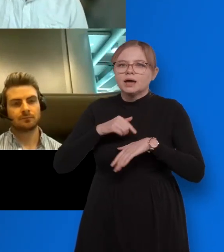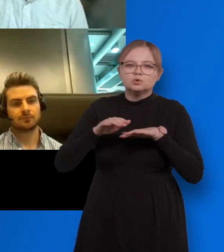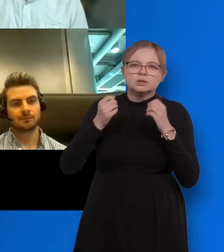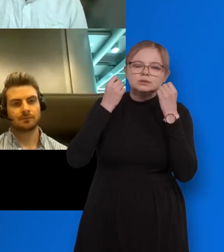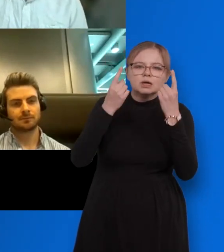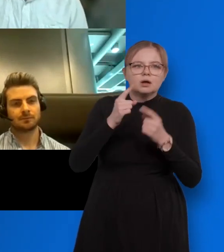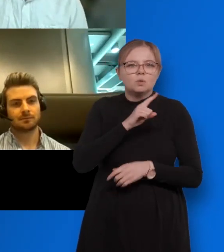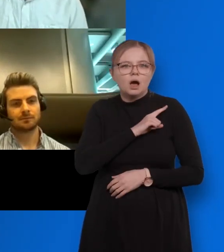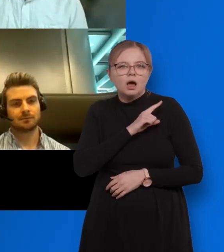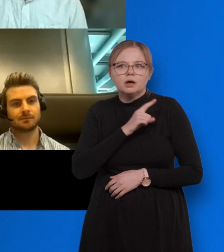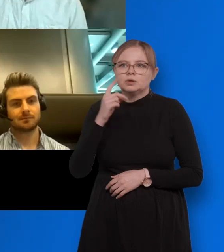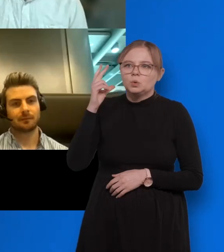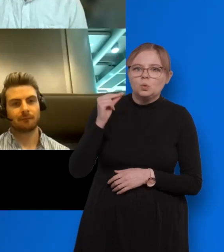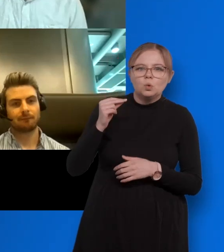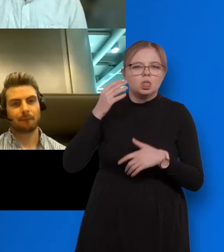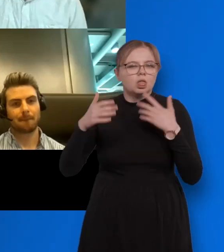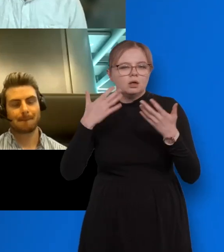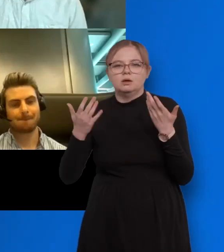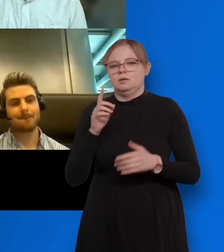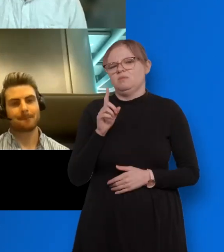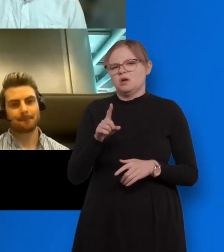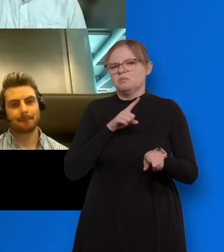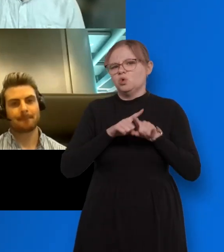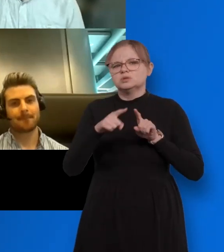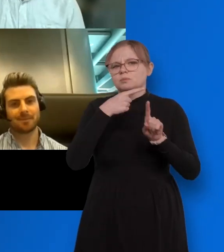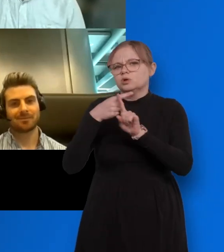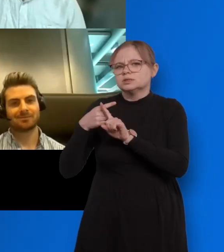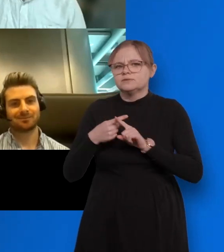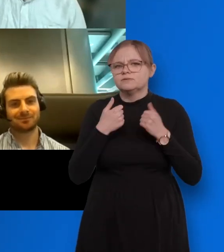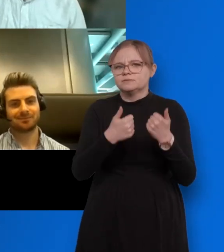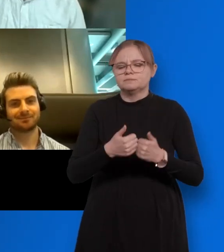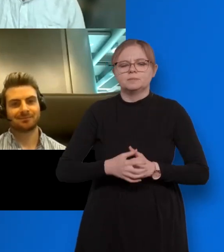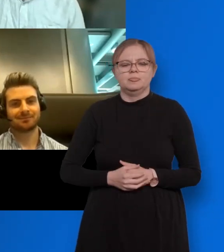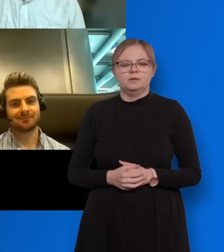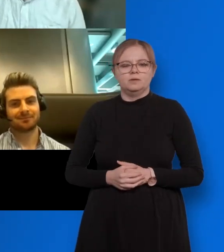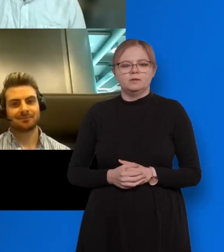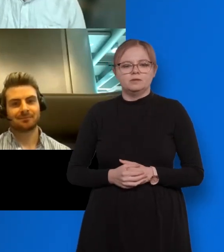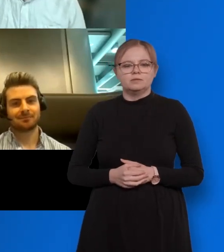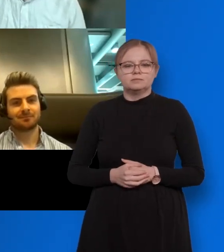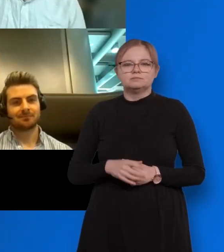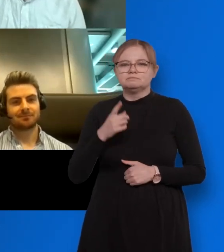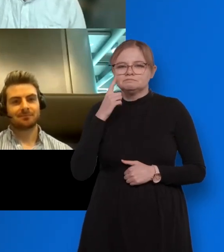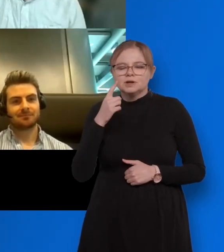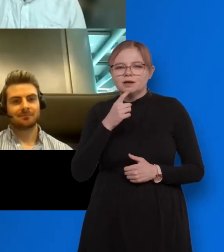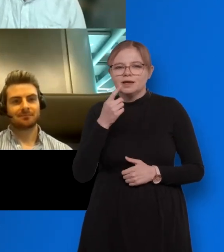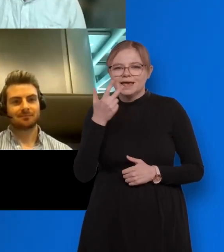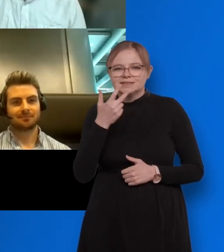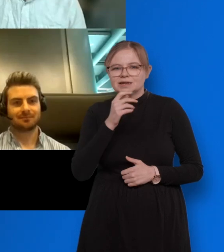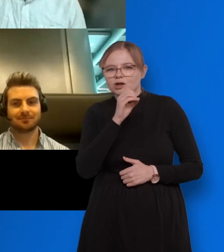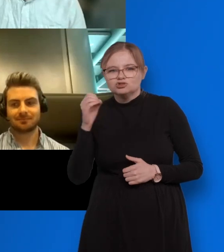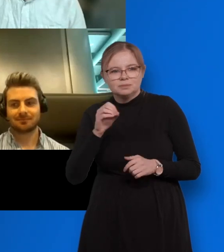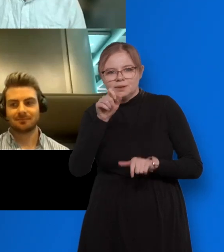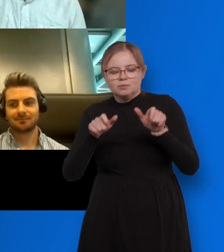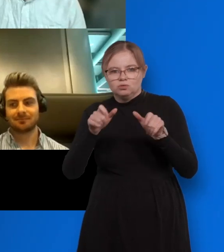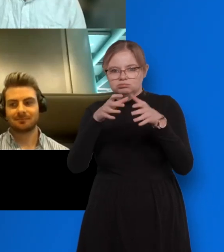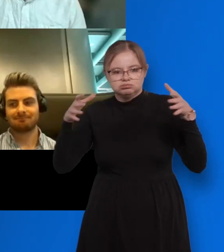why, you know, but not given the proportion, the numbers of the 1,800 I'm talking about that